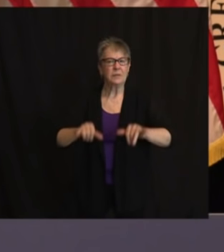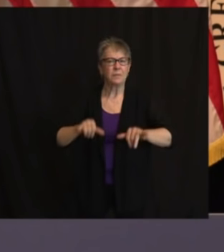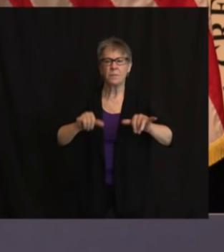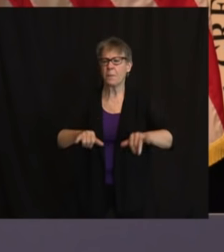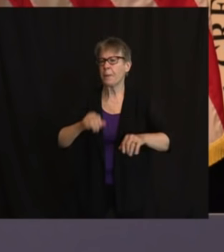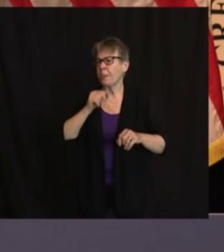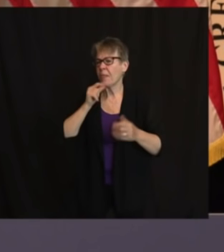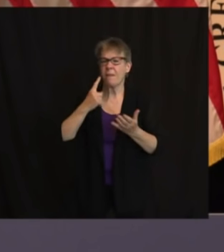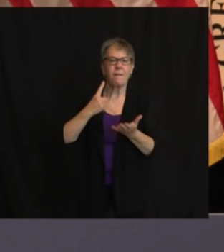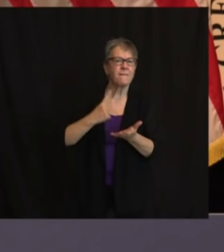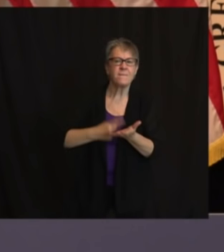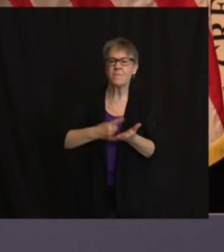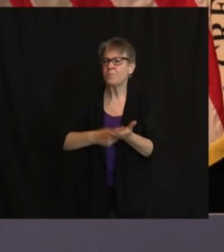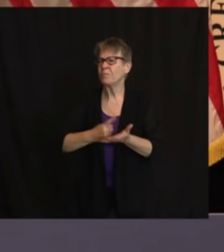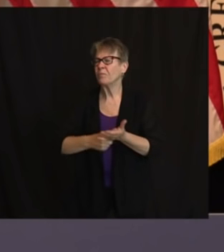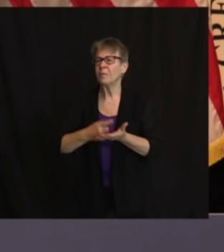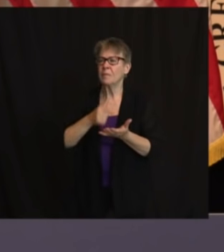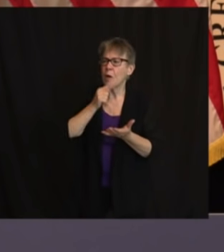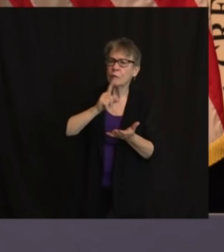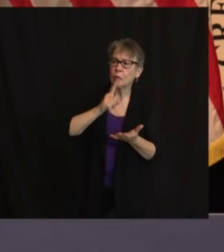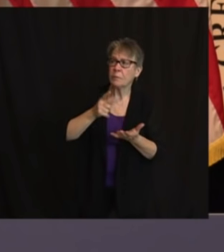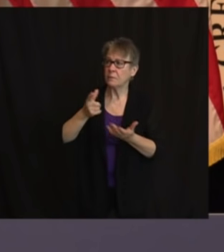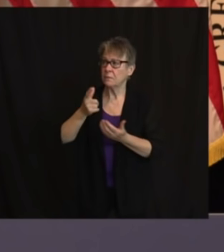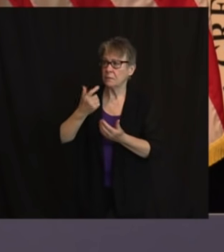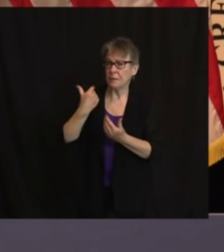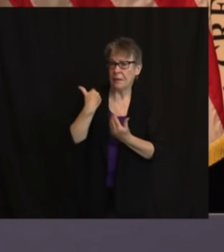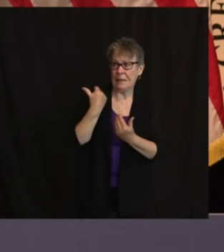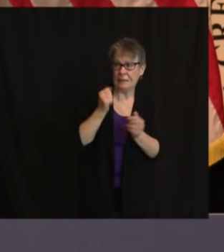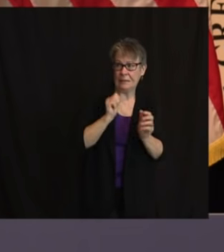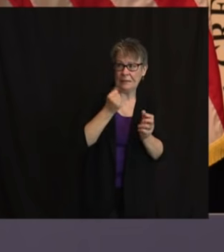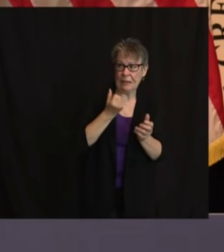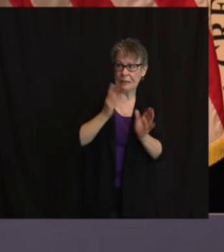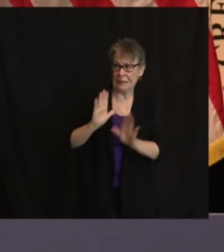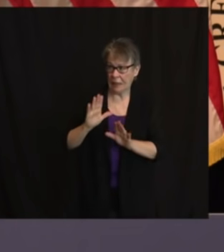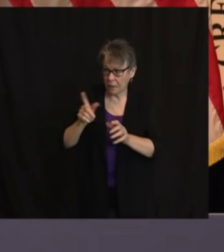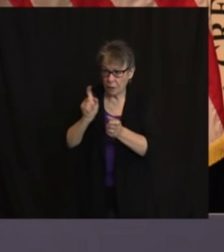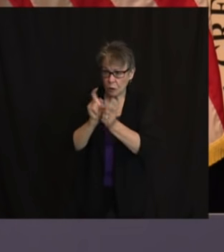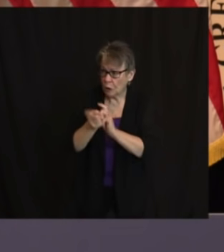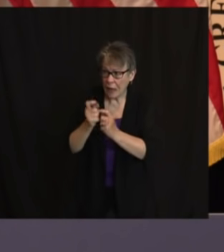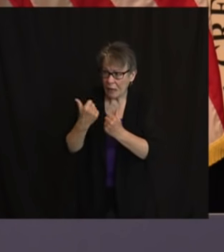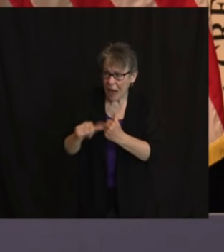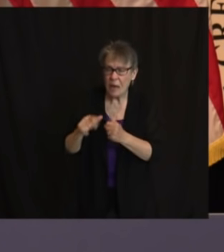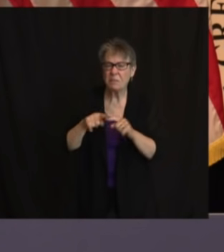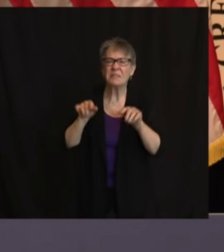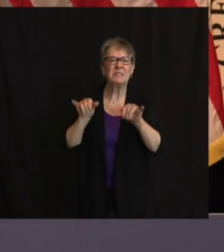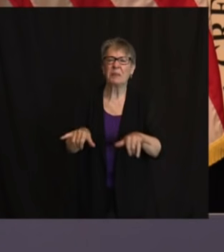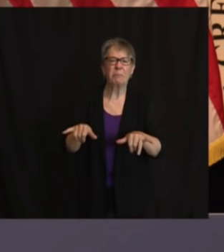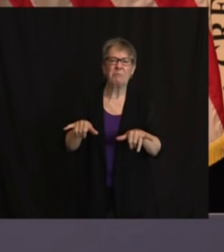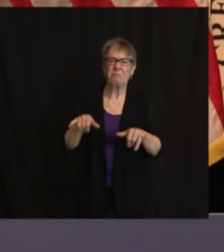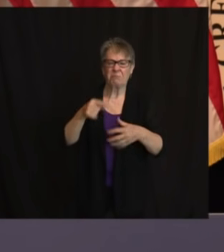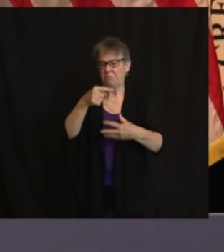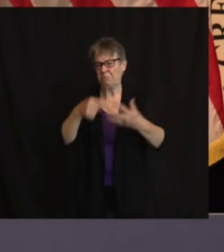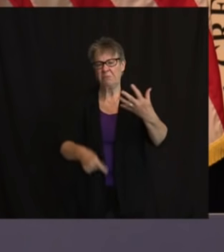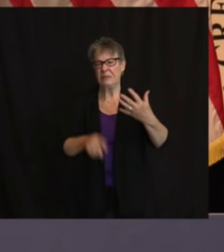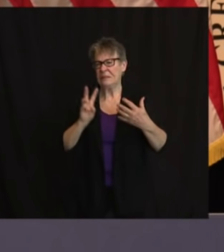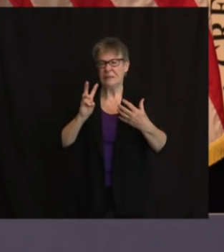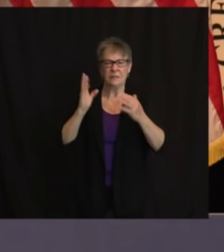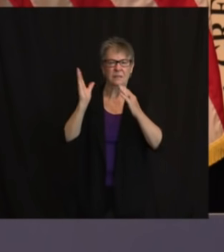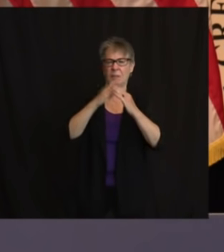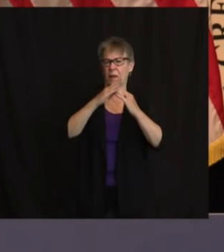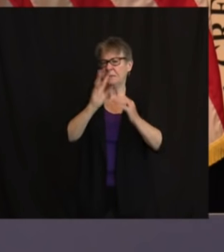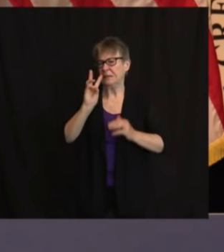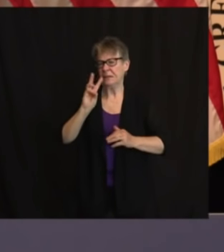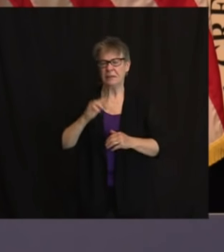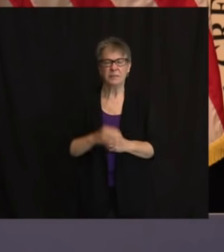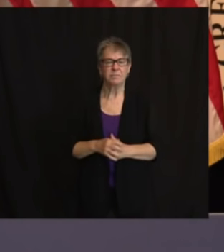that. Positivity, again, continues to drift down. And as Ed reminds us, that's a cumulative number. The spot number is invariably going to be